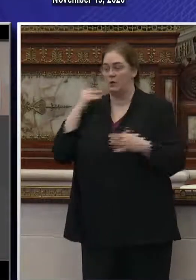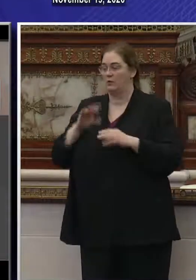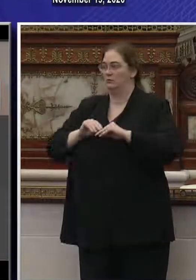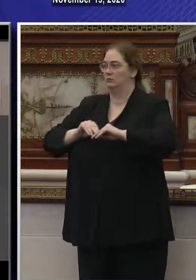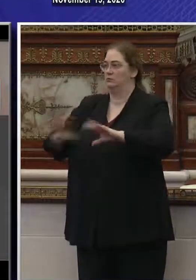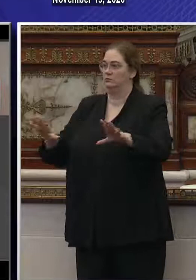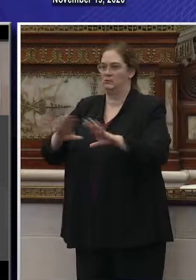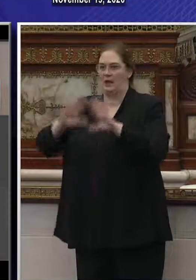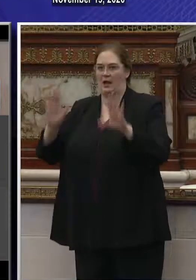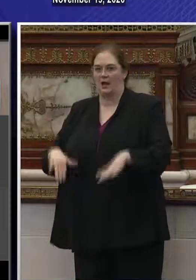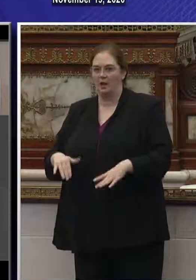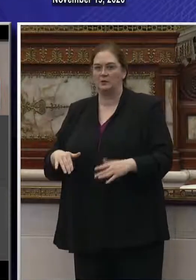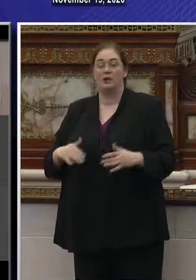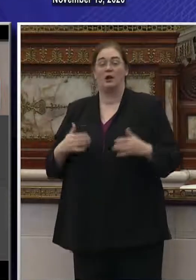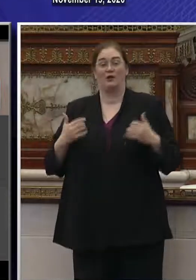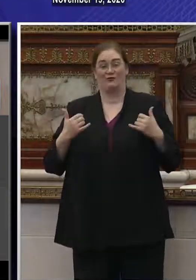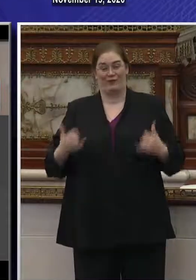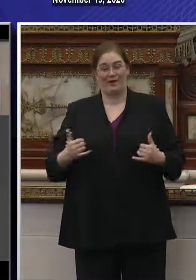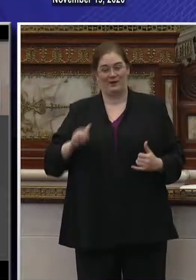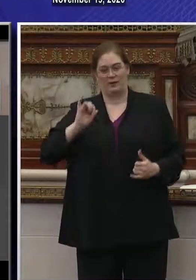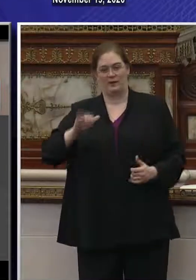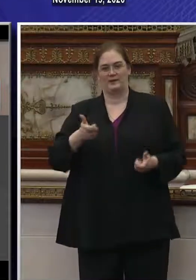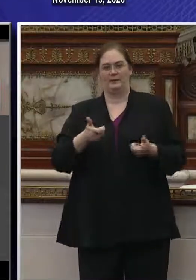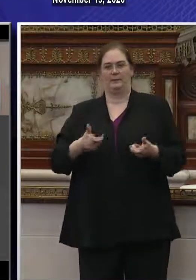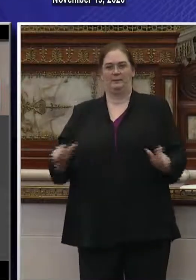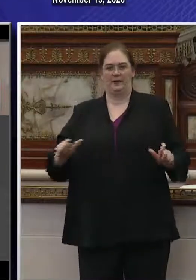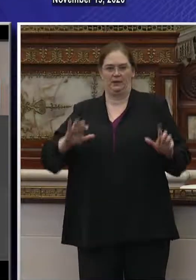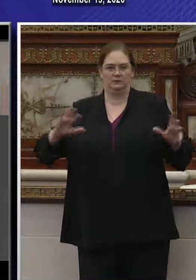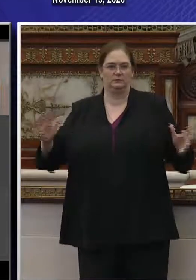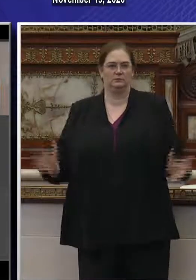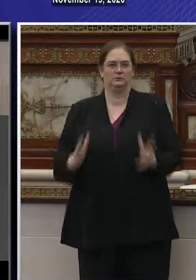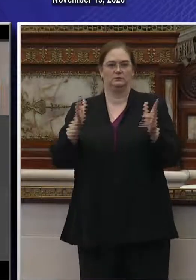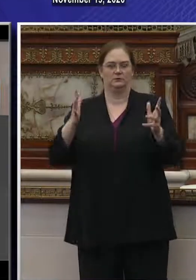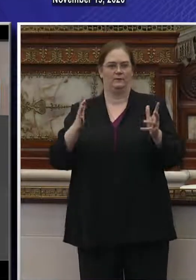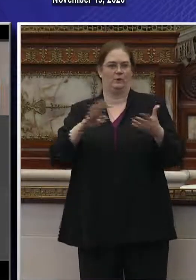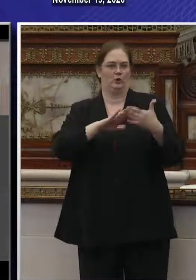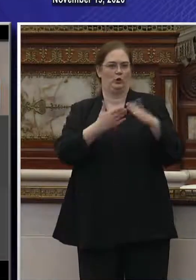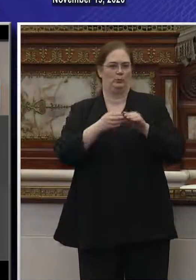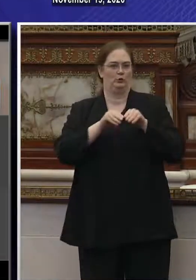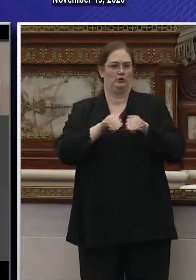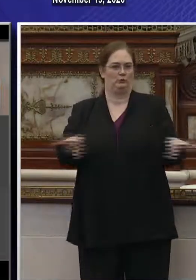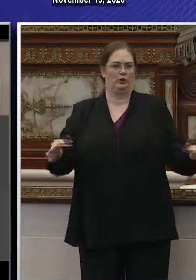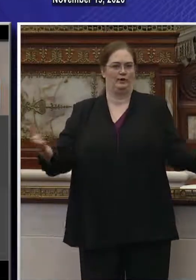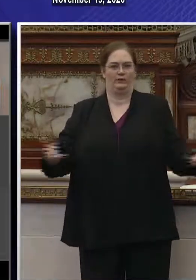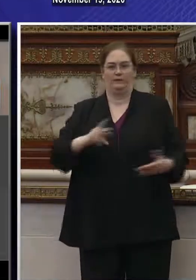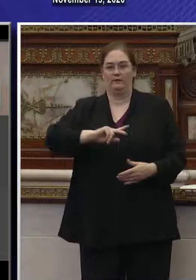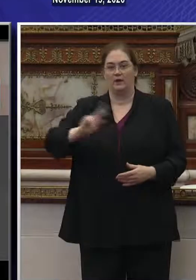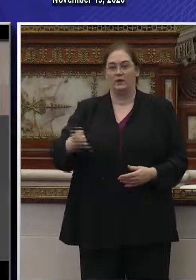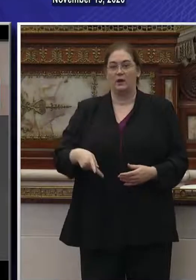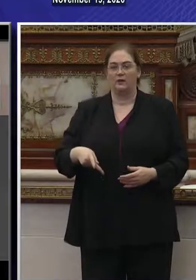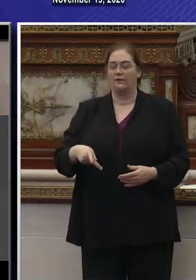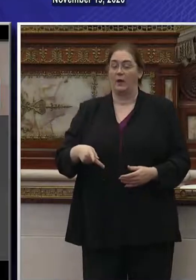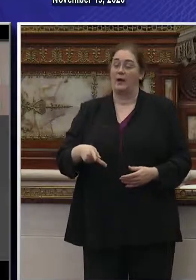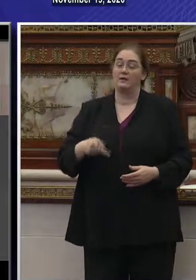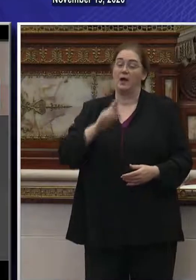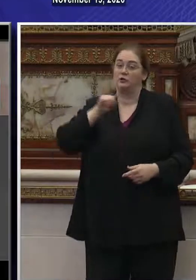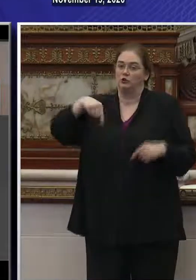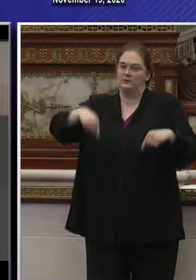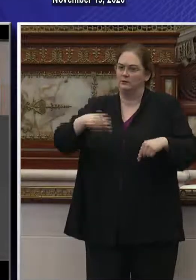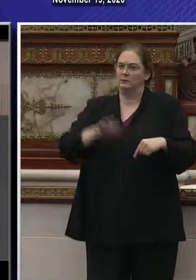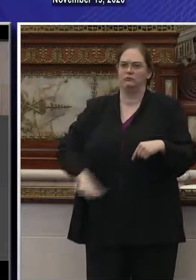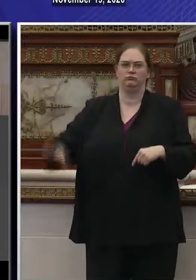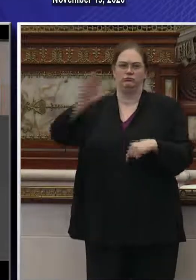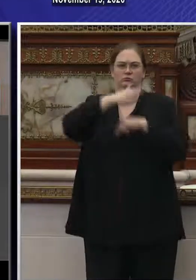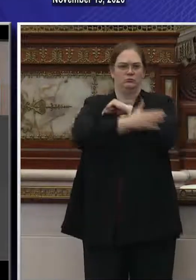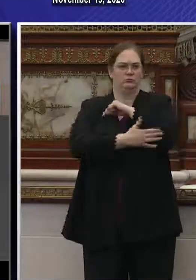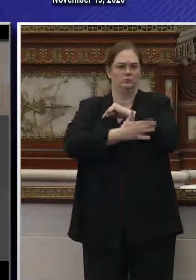now, that's a big driver of community spread in Philadelphia and all across the country, that